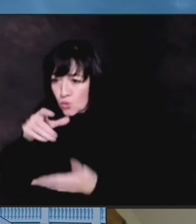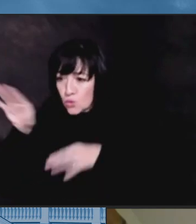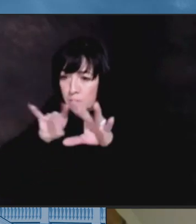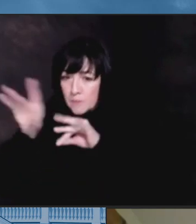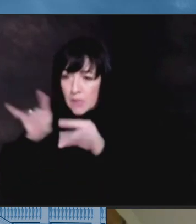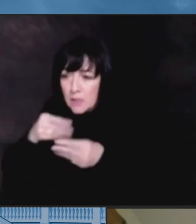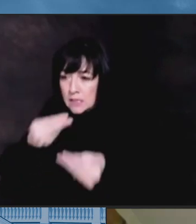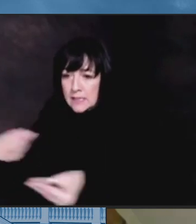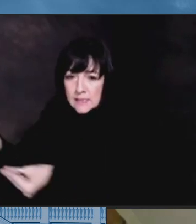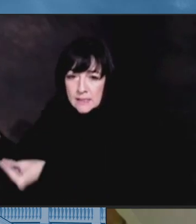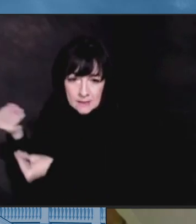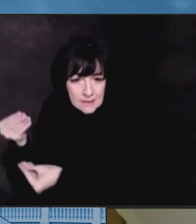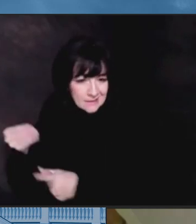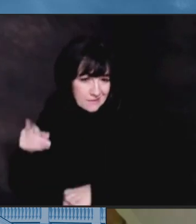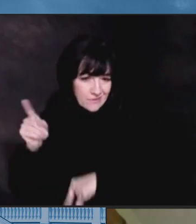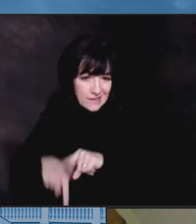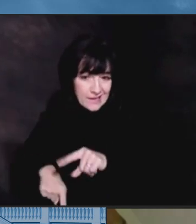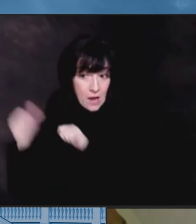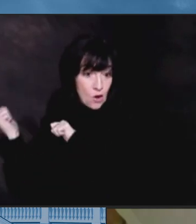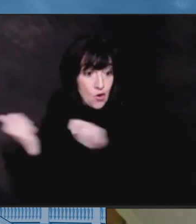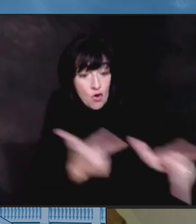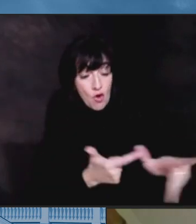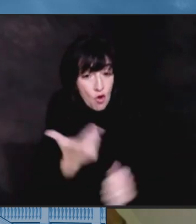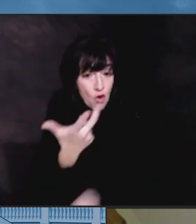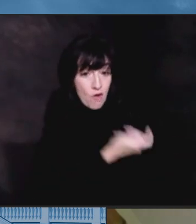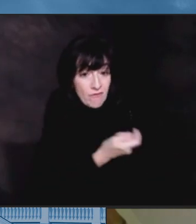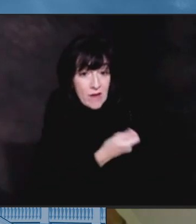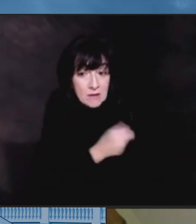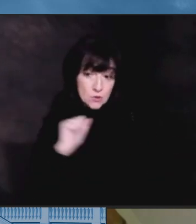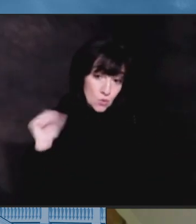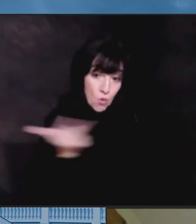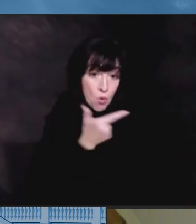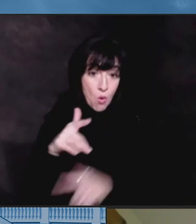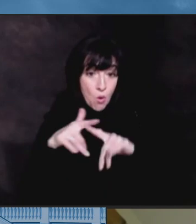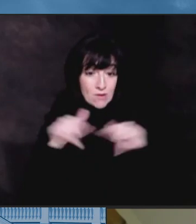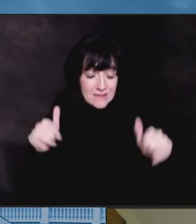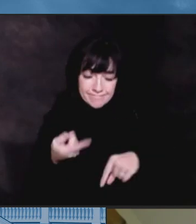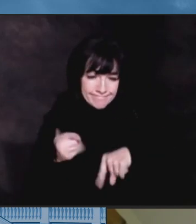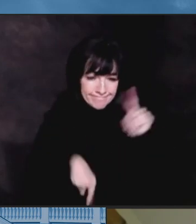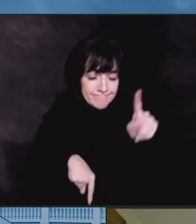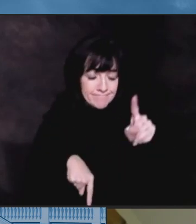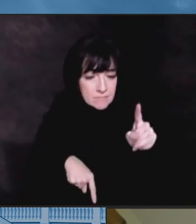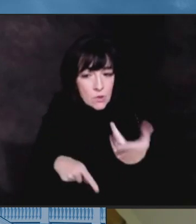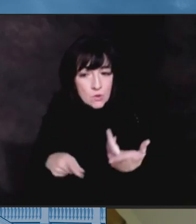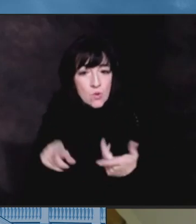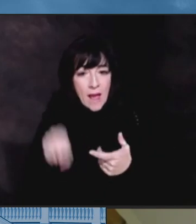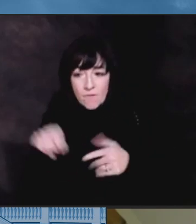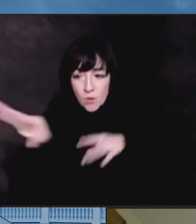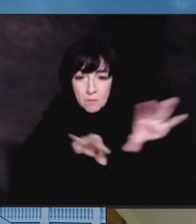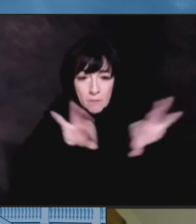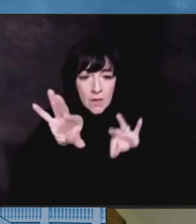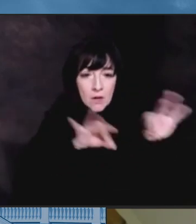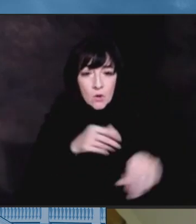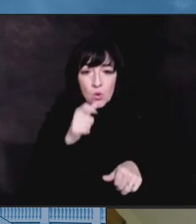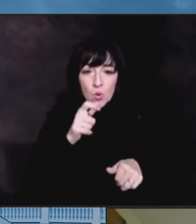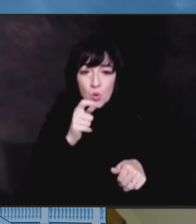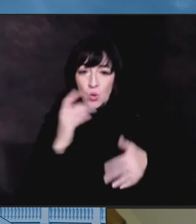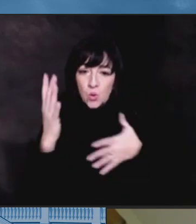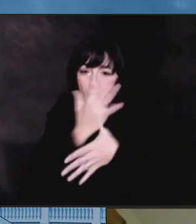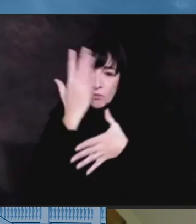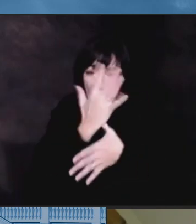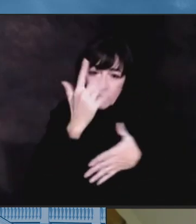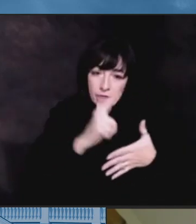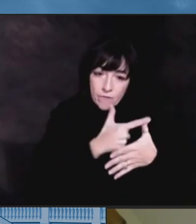we really want to see vaccine getting to essential workers, those on the front line, whether it's poultry